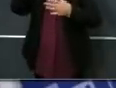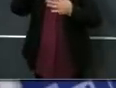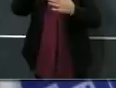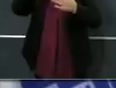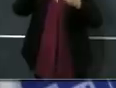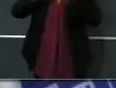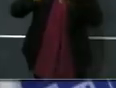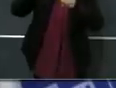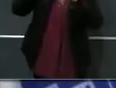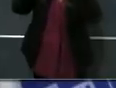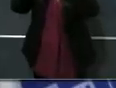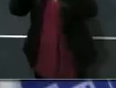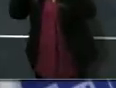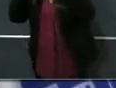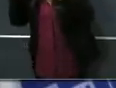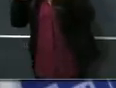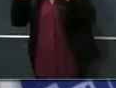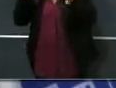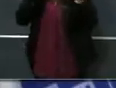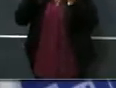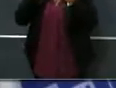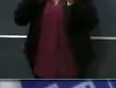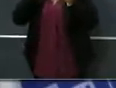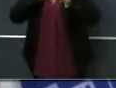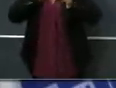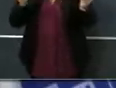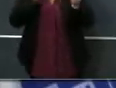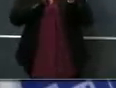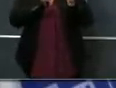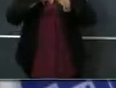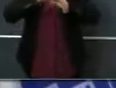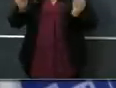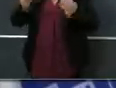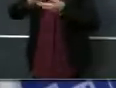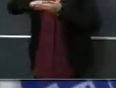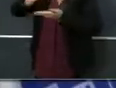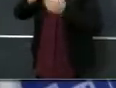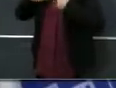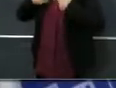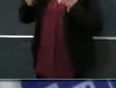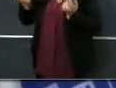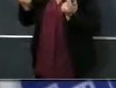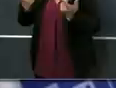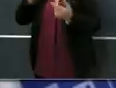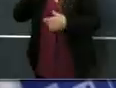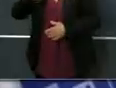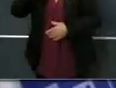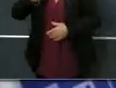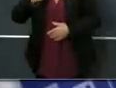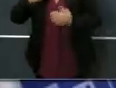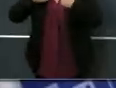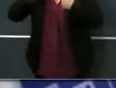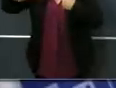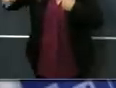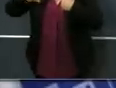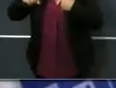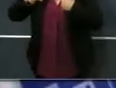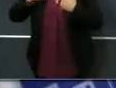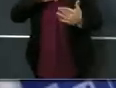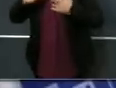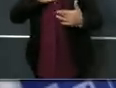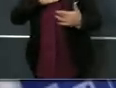fall behind without internet access and devices is very real. In fact, 2 weeks ago, a survey of parents found